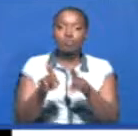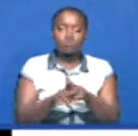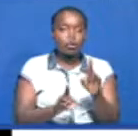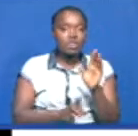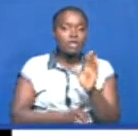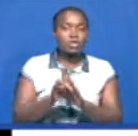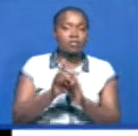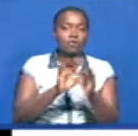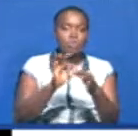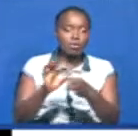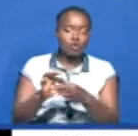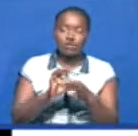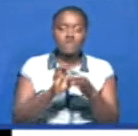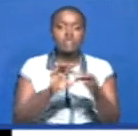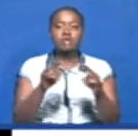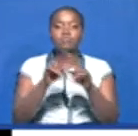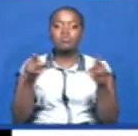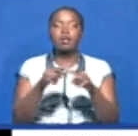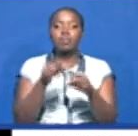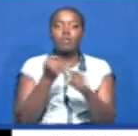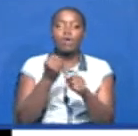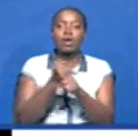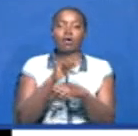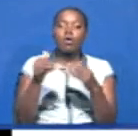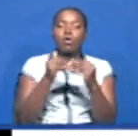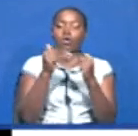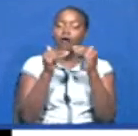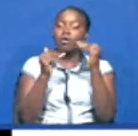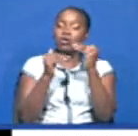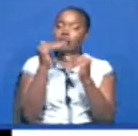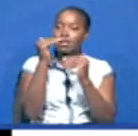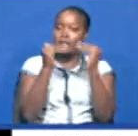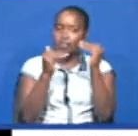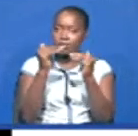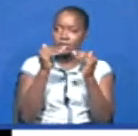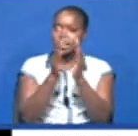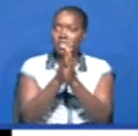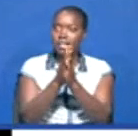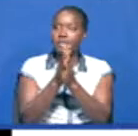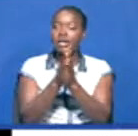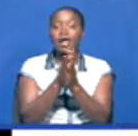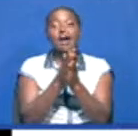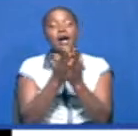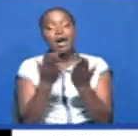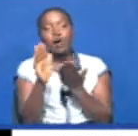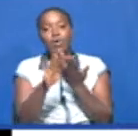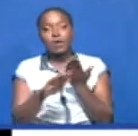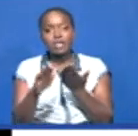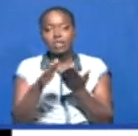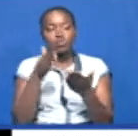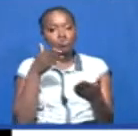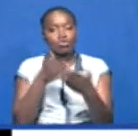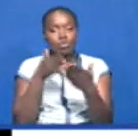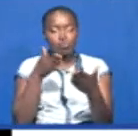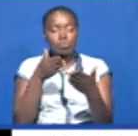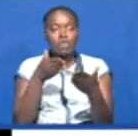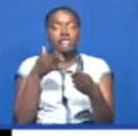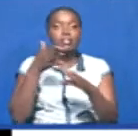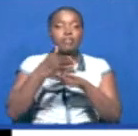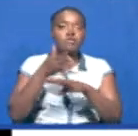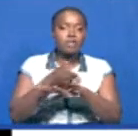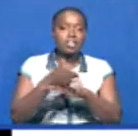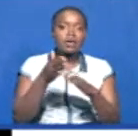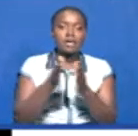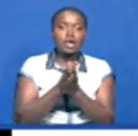collaborative frameworks at all levels and find action areas to combat counterfeiting and, to a large extent, illicit